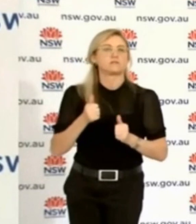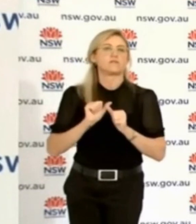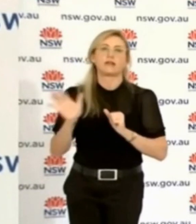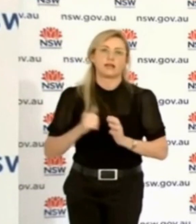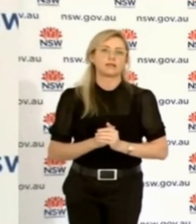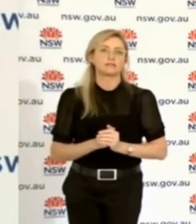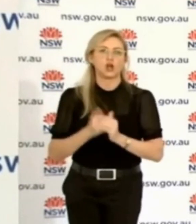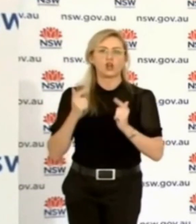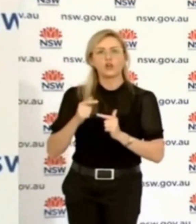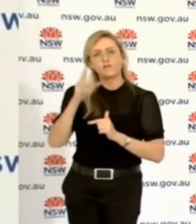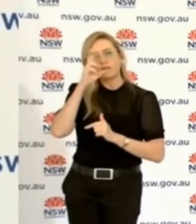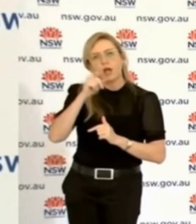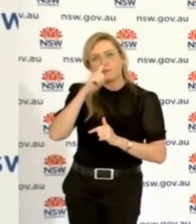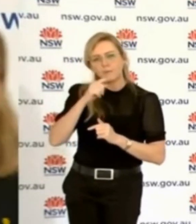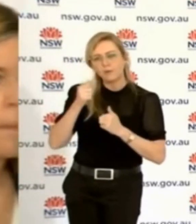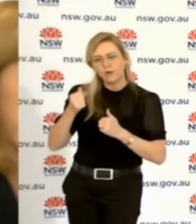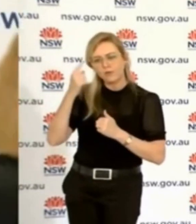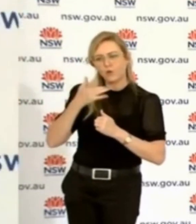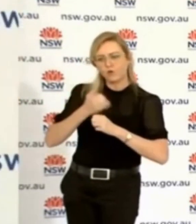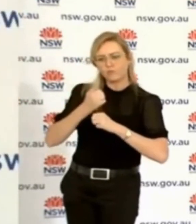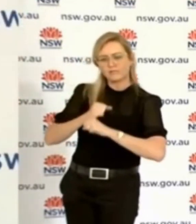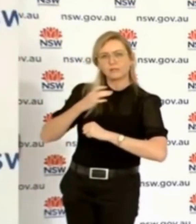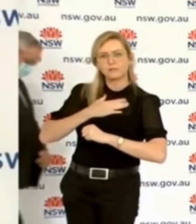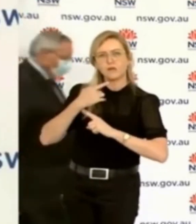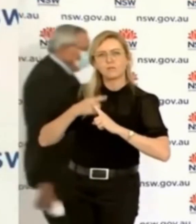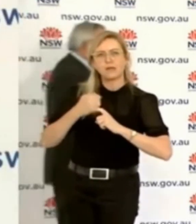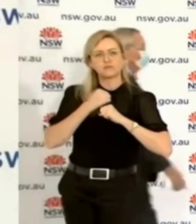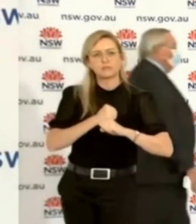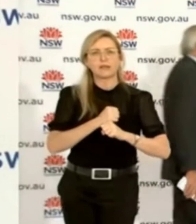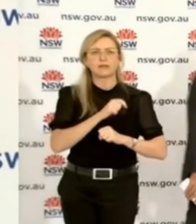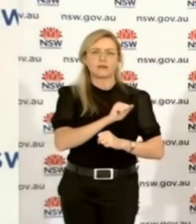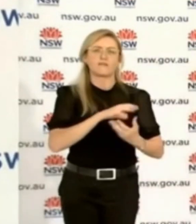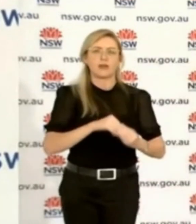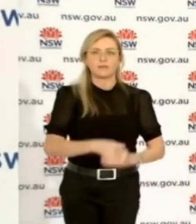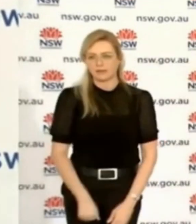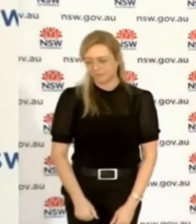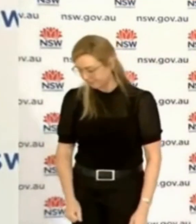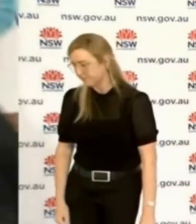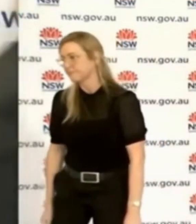terms of protecting themselves but protecting their loved ones.